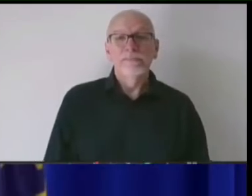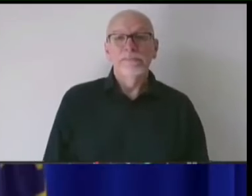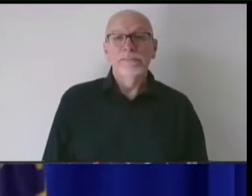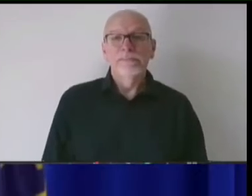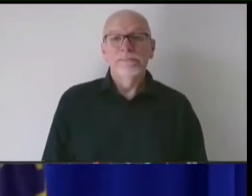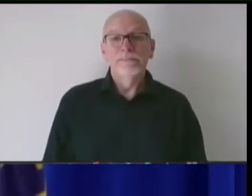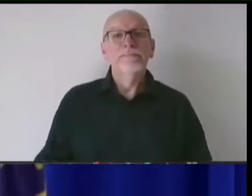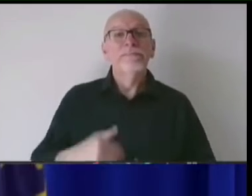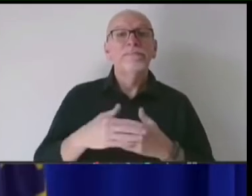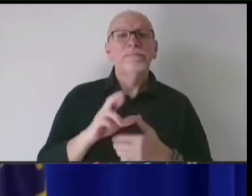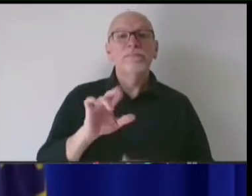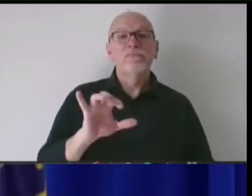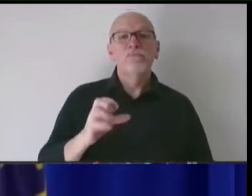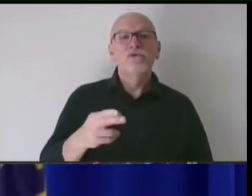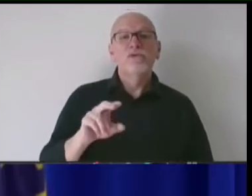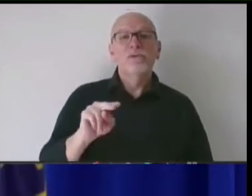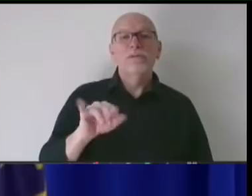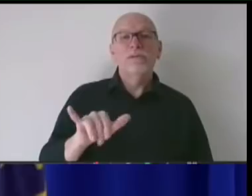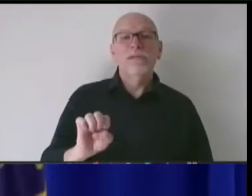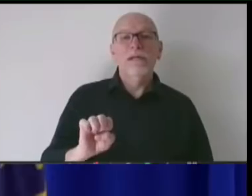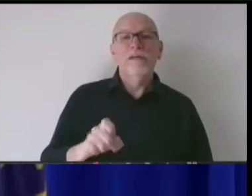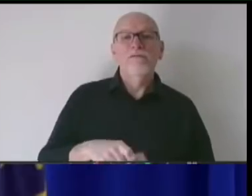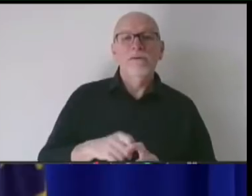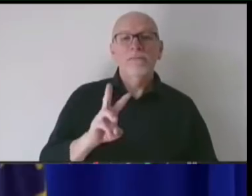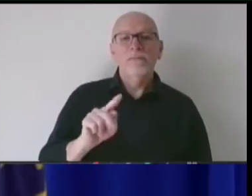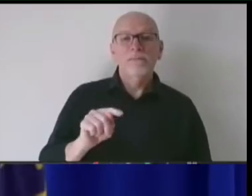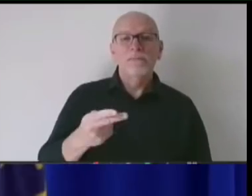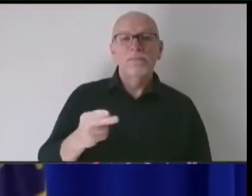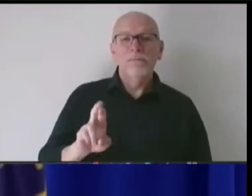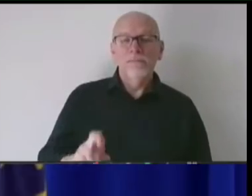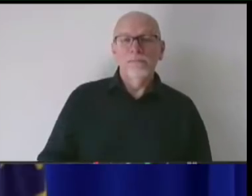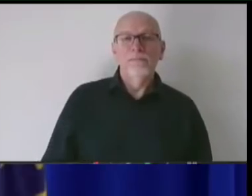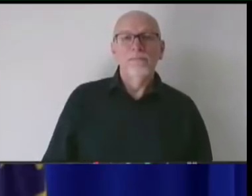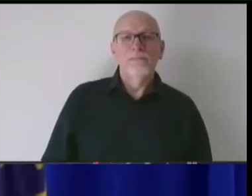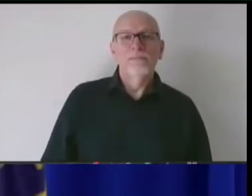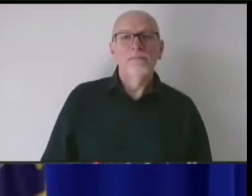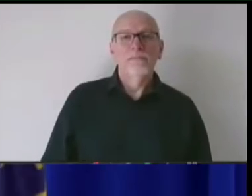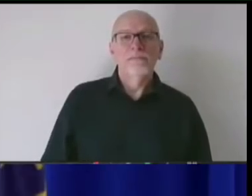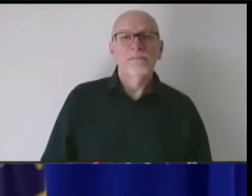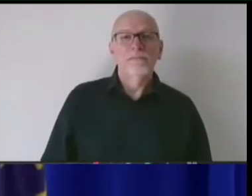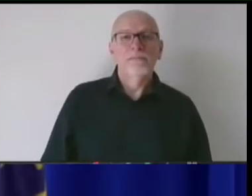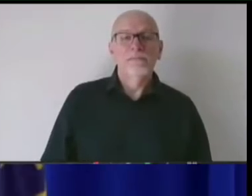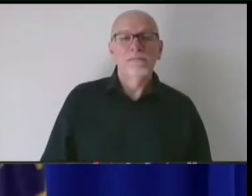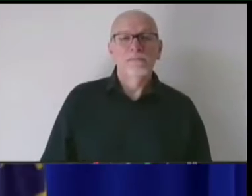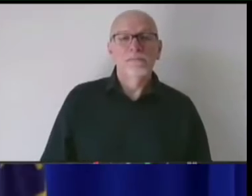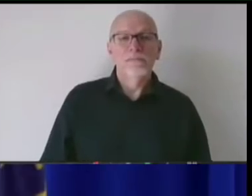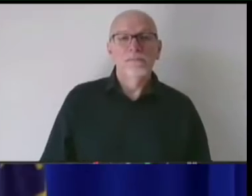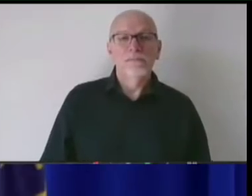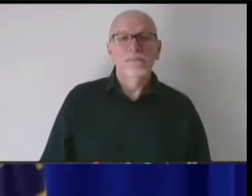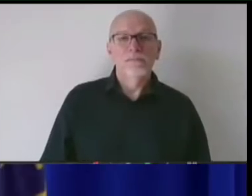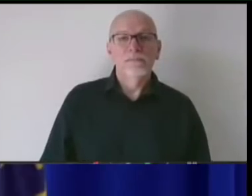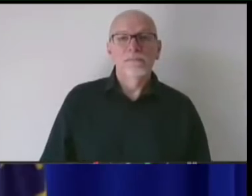Next up is Rich Nye, WTHR. Just a second, folks, I'll be right there. Okay.